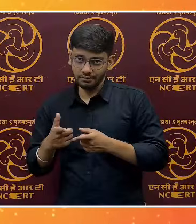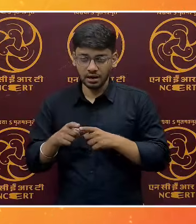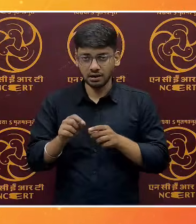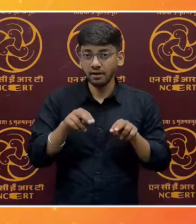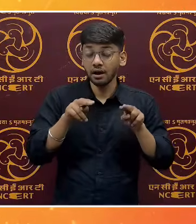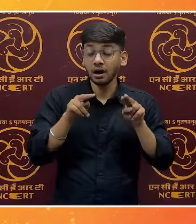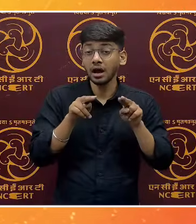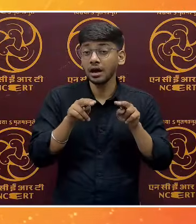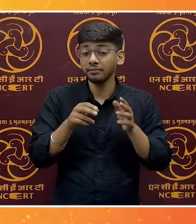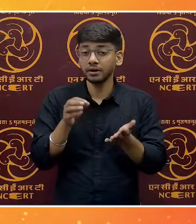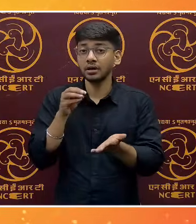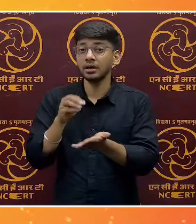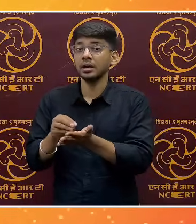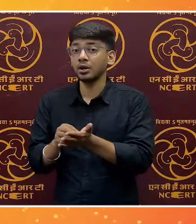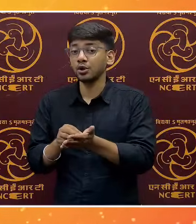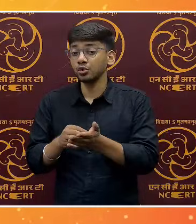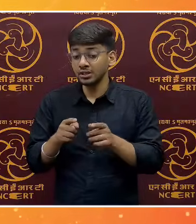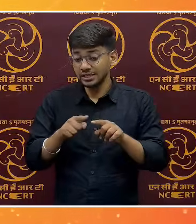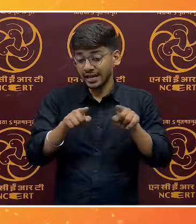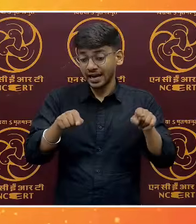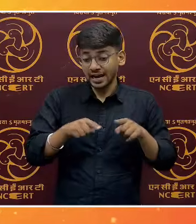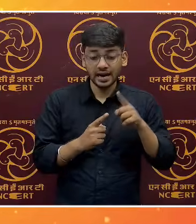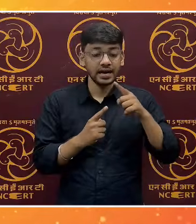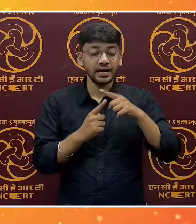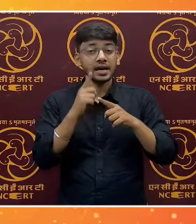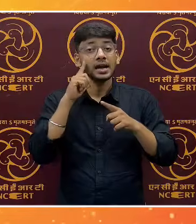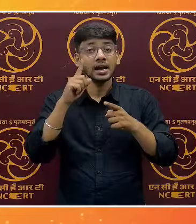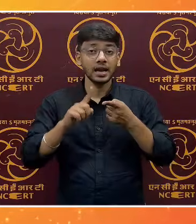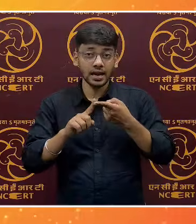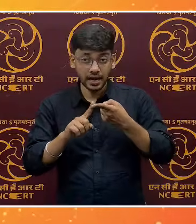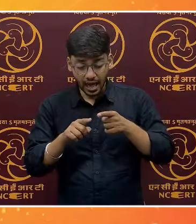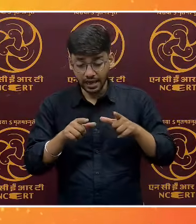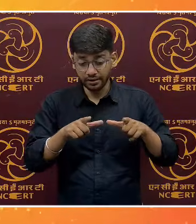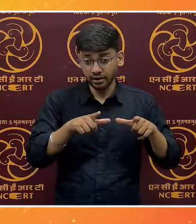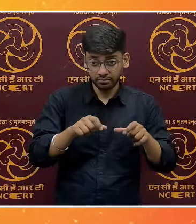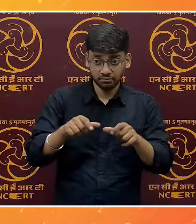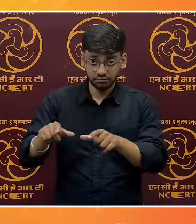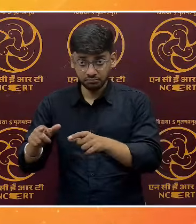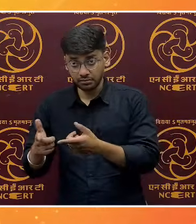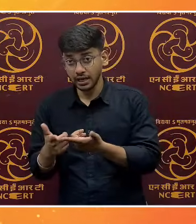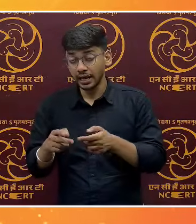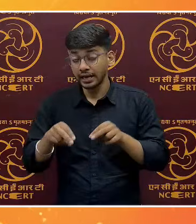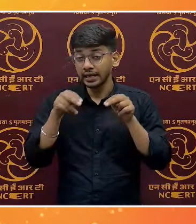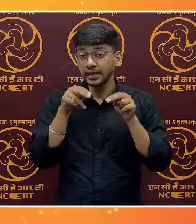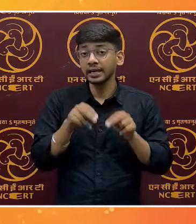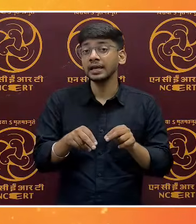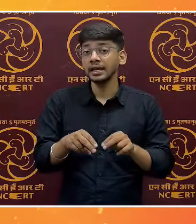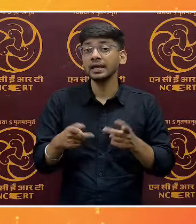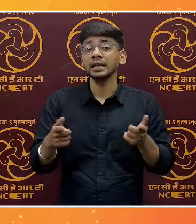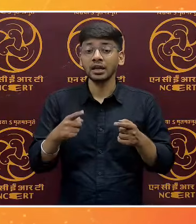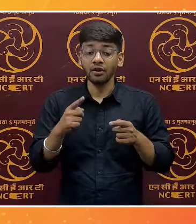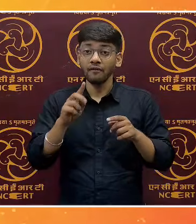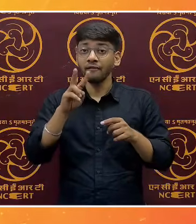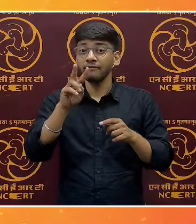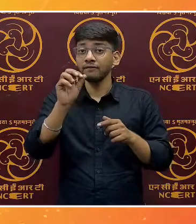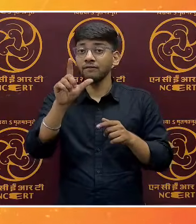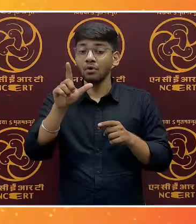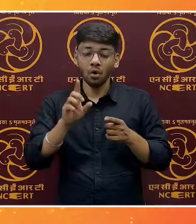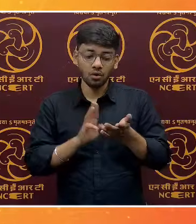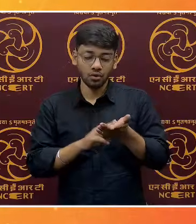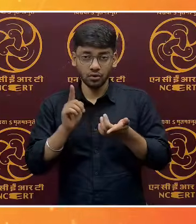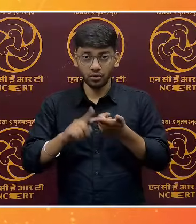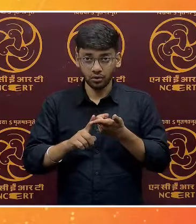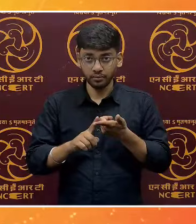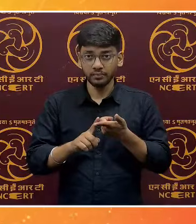area of that particular shape. Now we talk about volume. So what is the volume? Let's suppose we have this